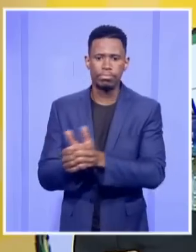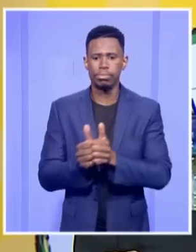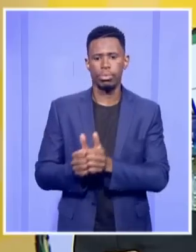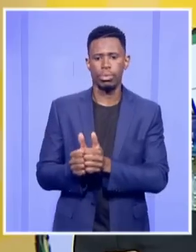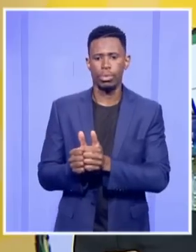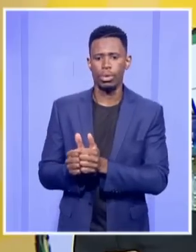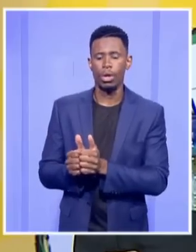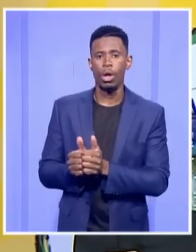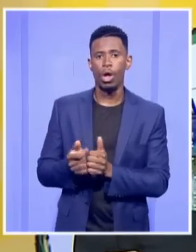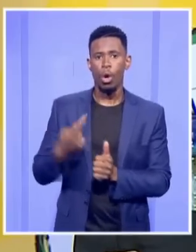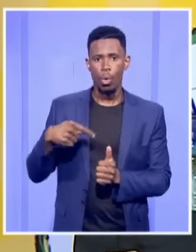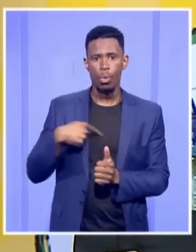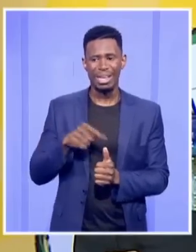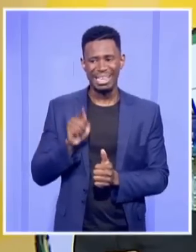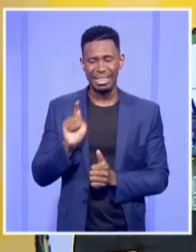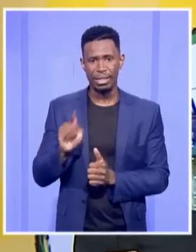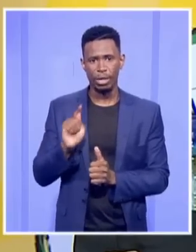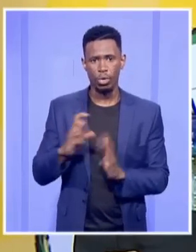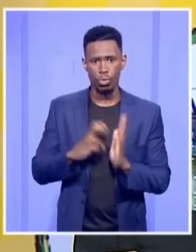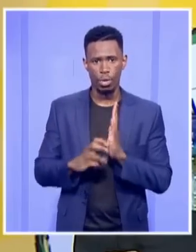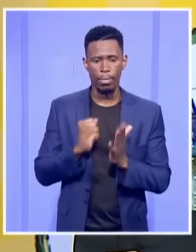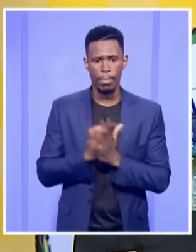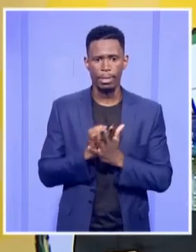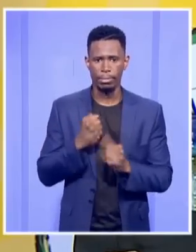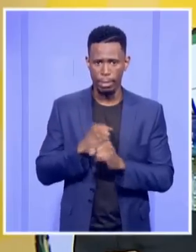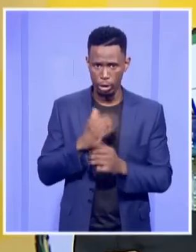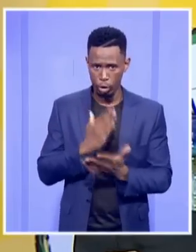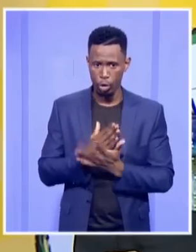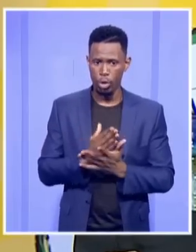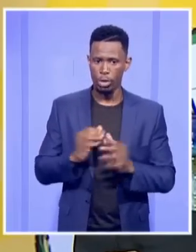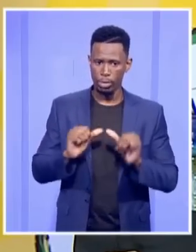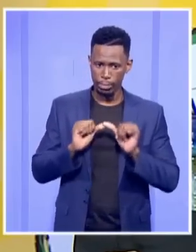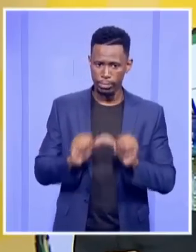We must uphold this at all material times.